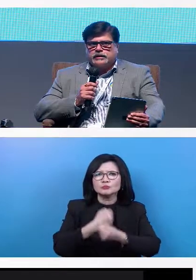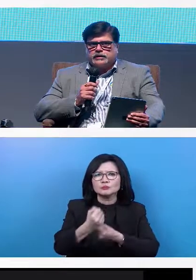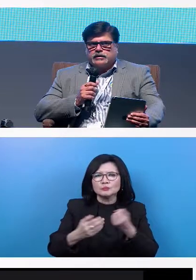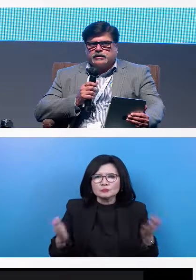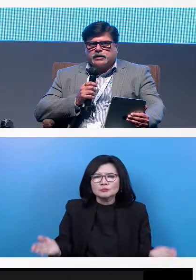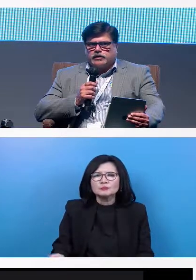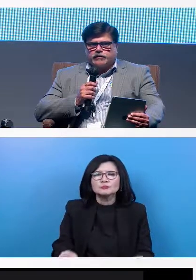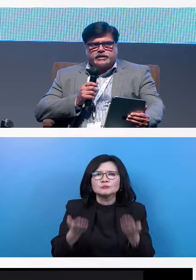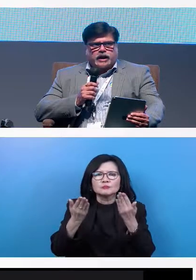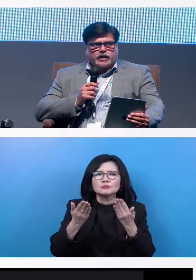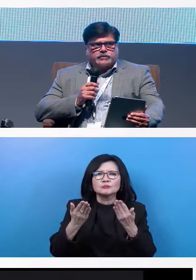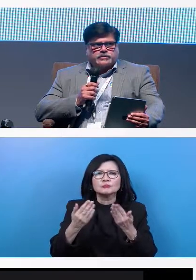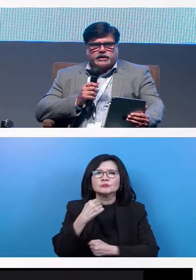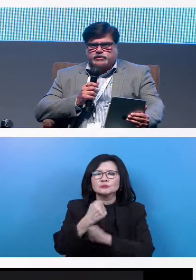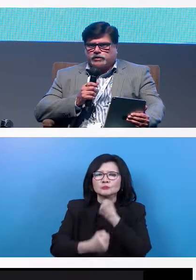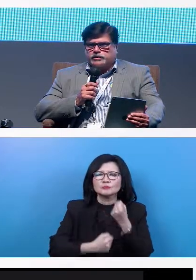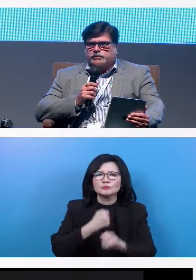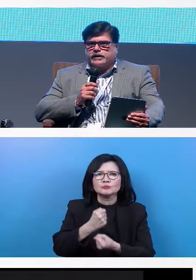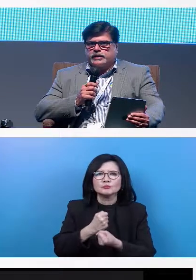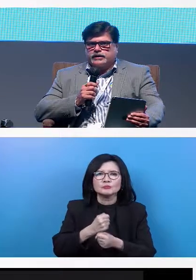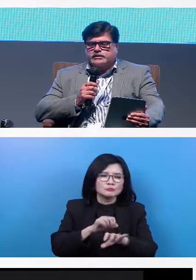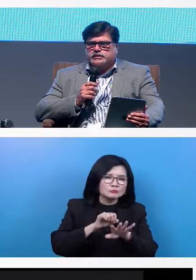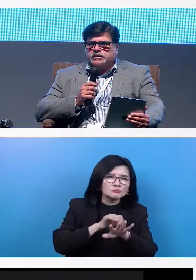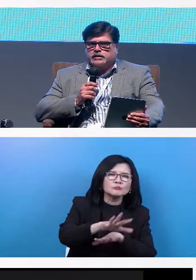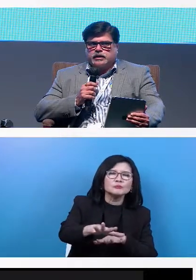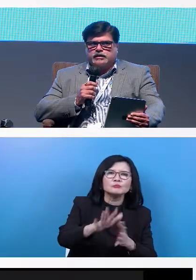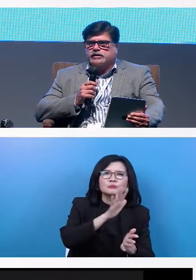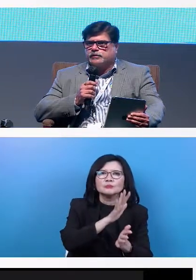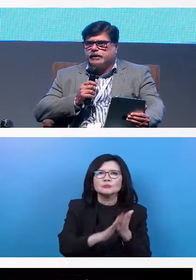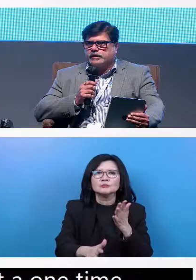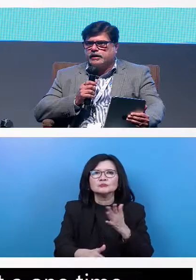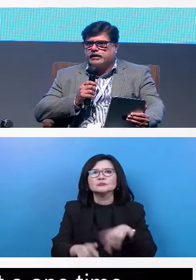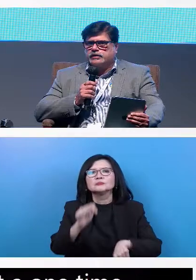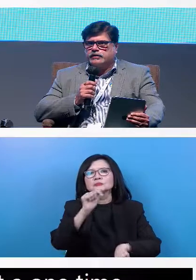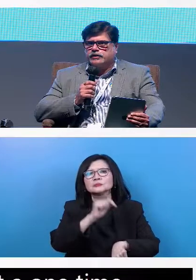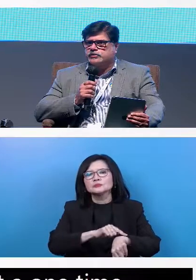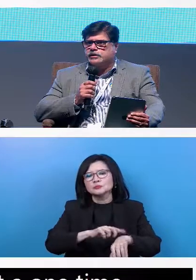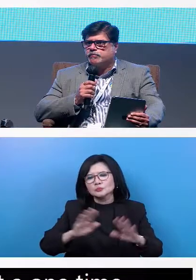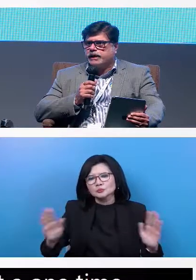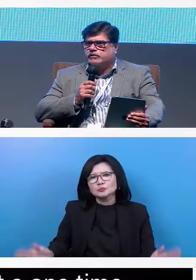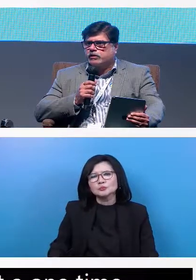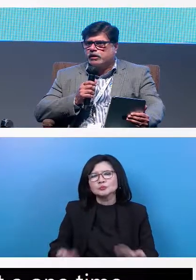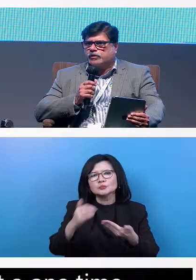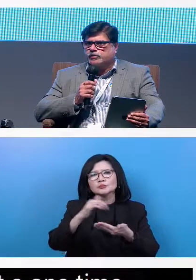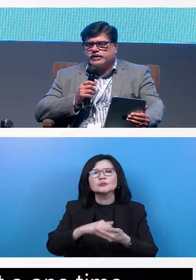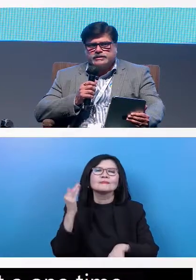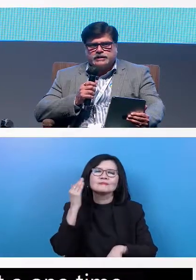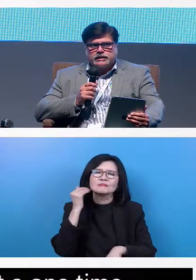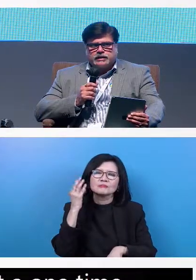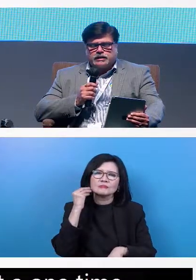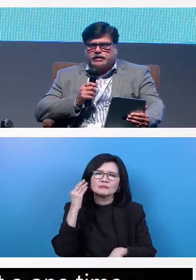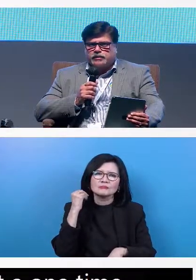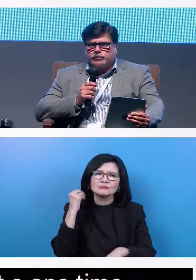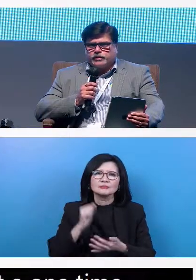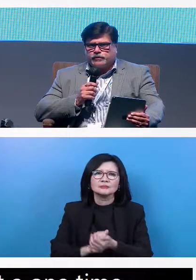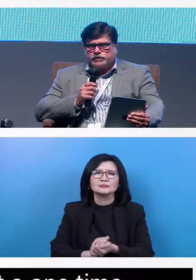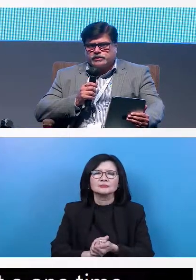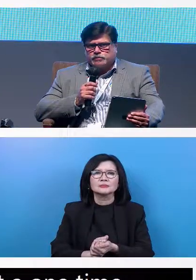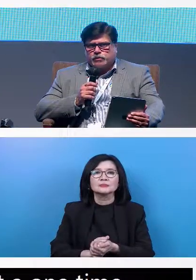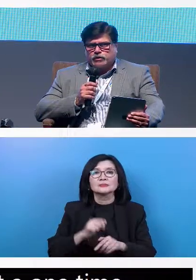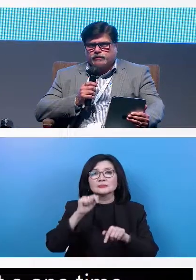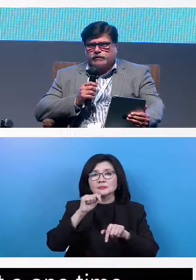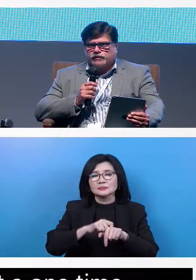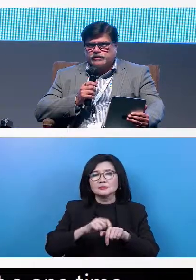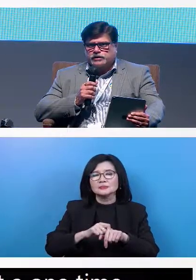on recovery times, restoration periods, and ultimately reduced impact on our communities. And I think community